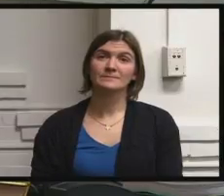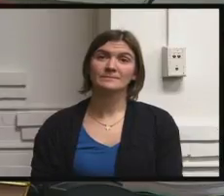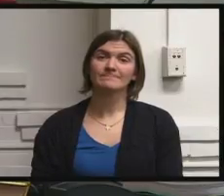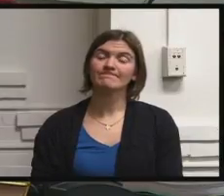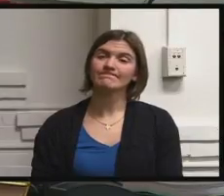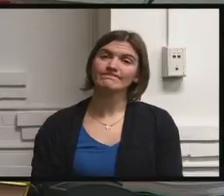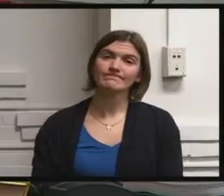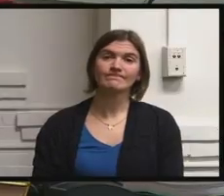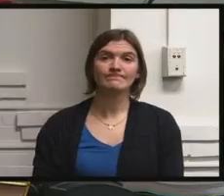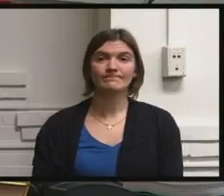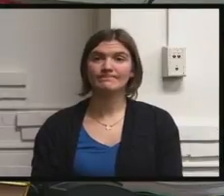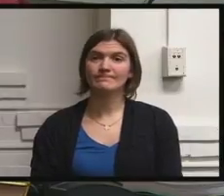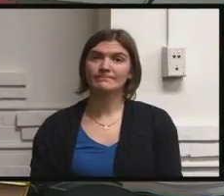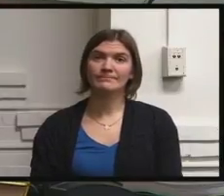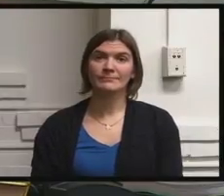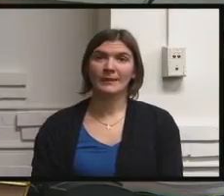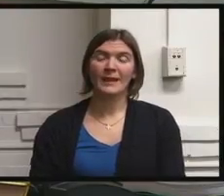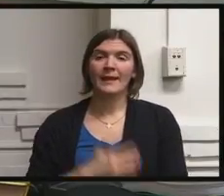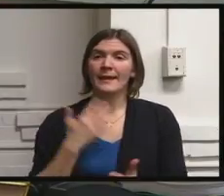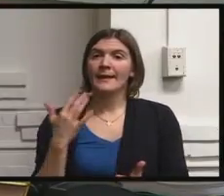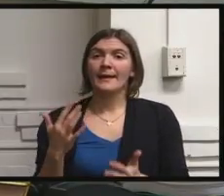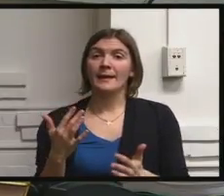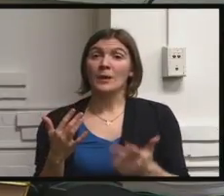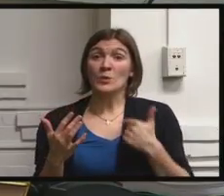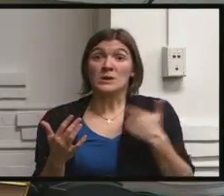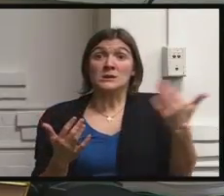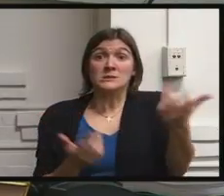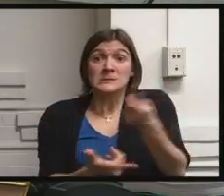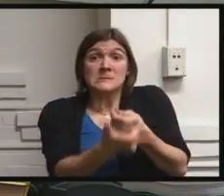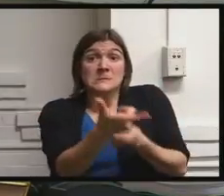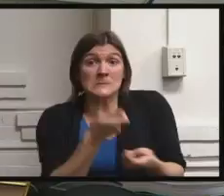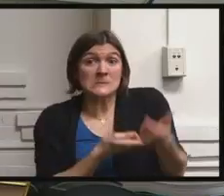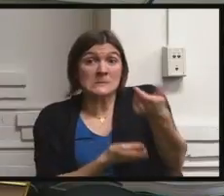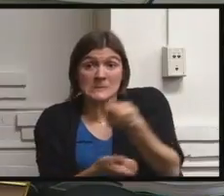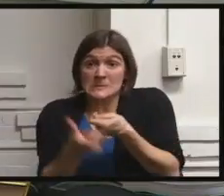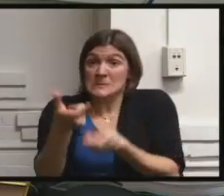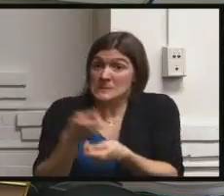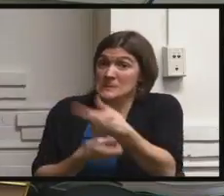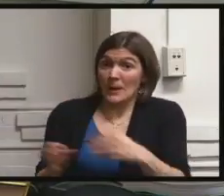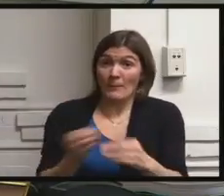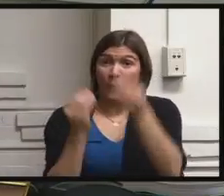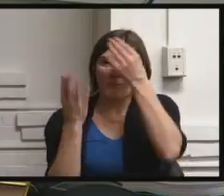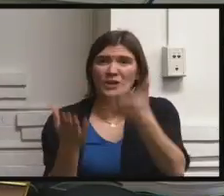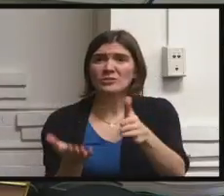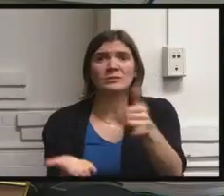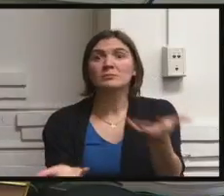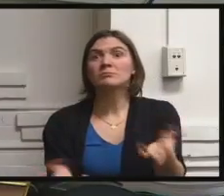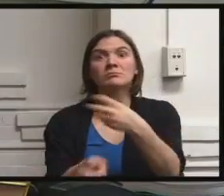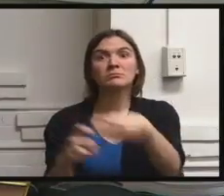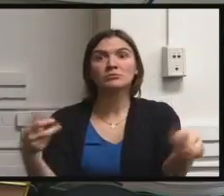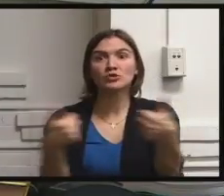I'm not sure there's, I don't know how much we can reach out and how much we can try and engage people